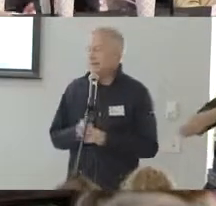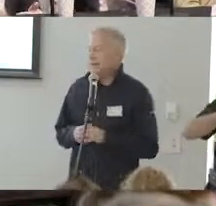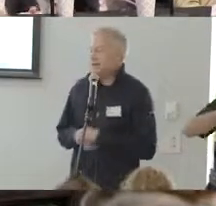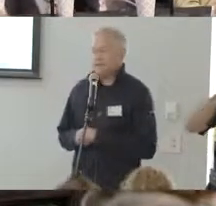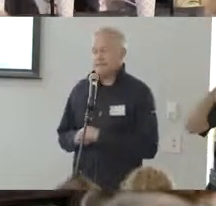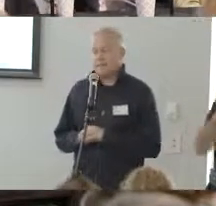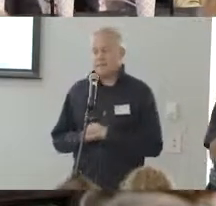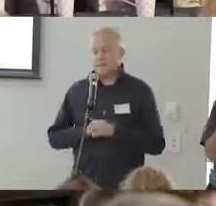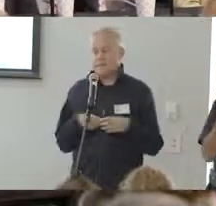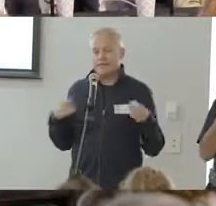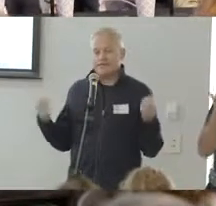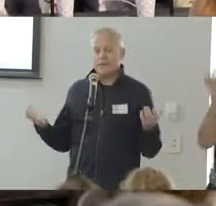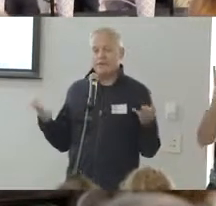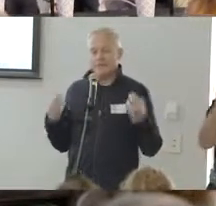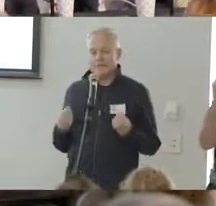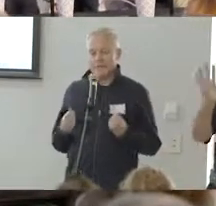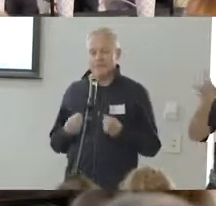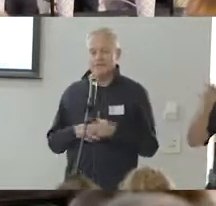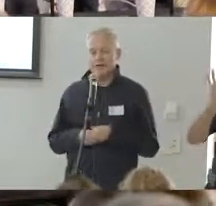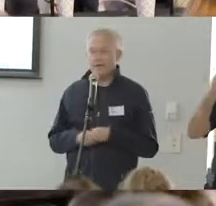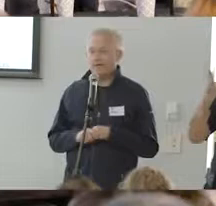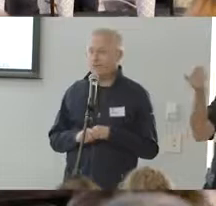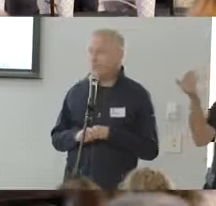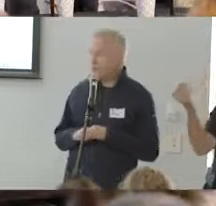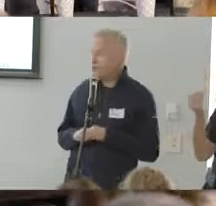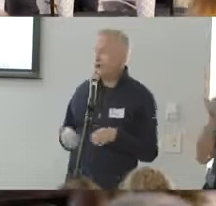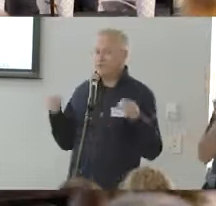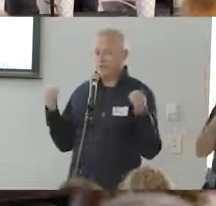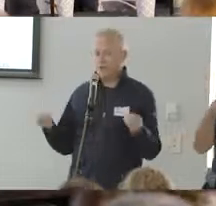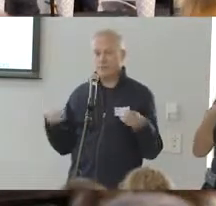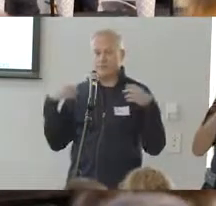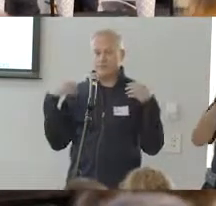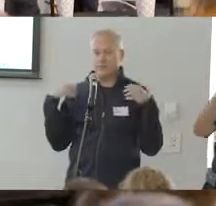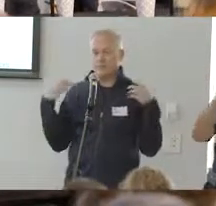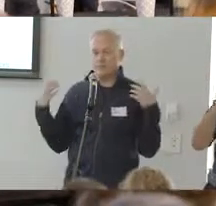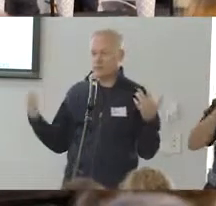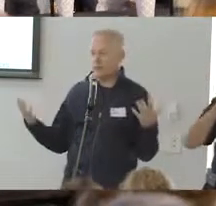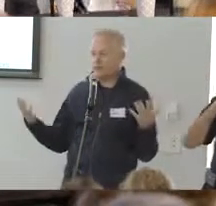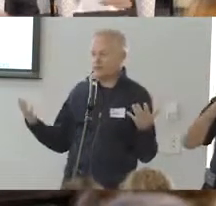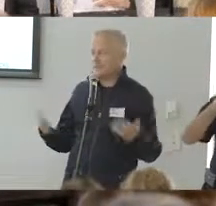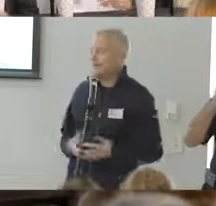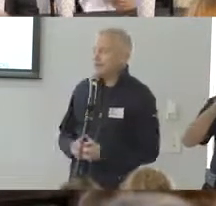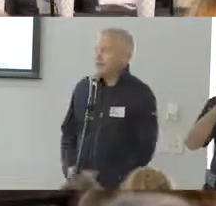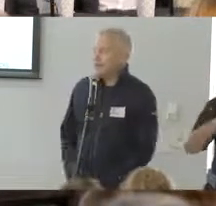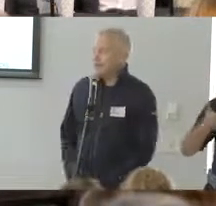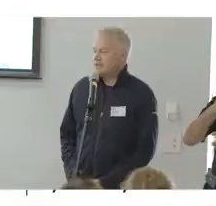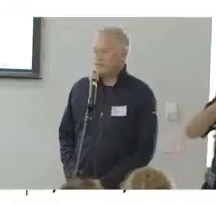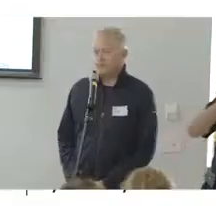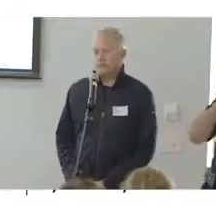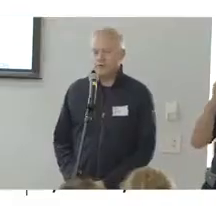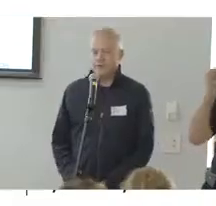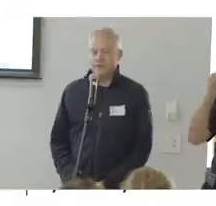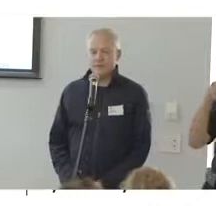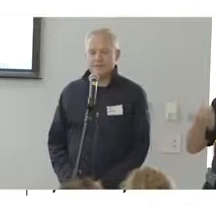Project, and as importantly, get some more feedback from you about your hopes and your priorities for